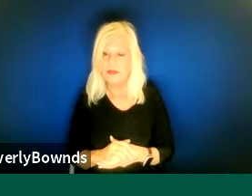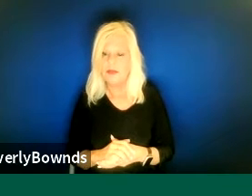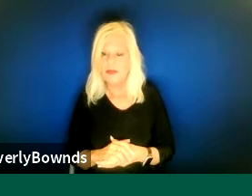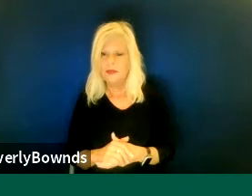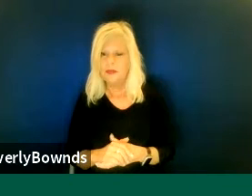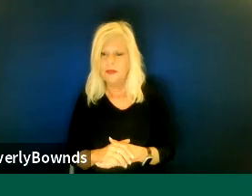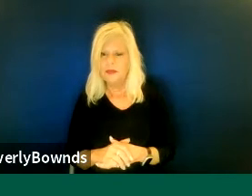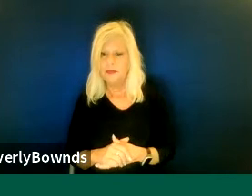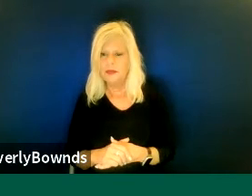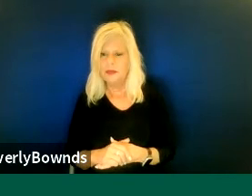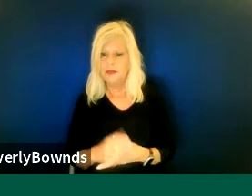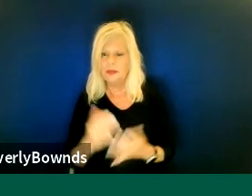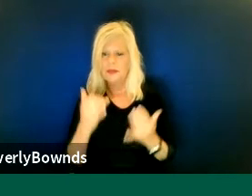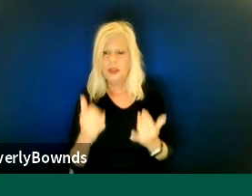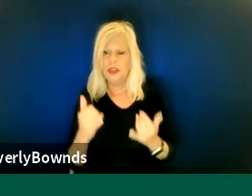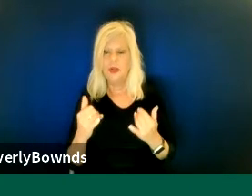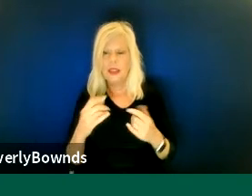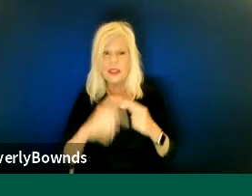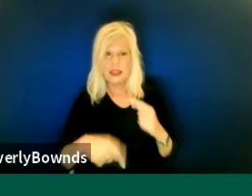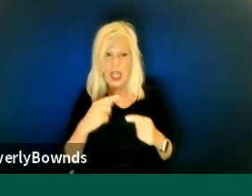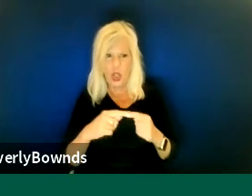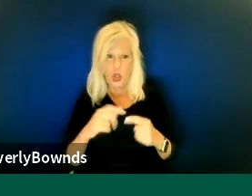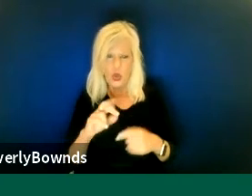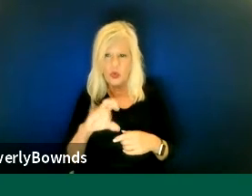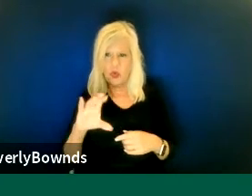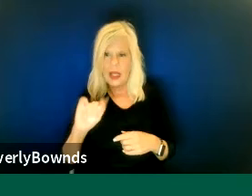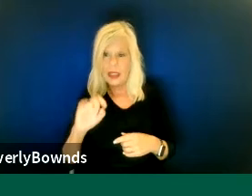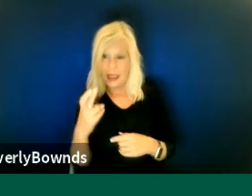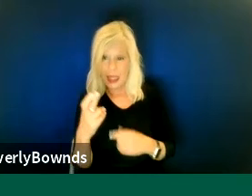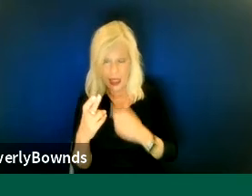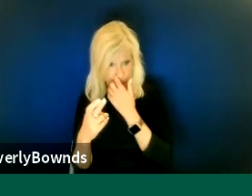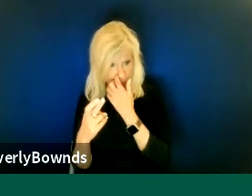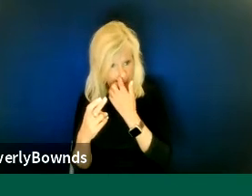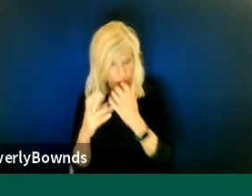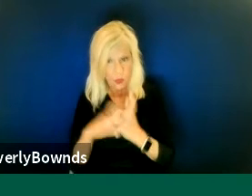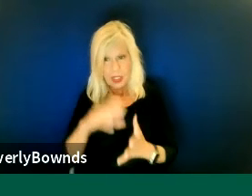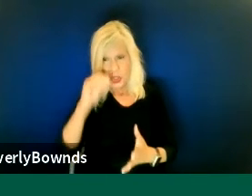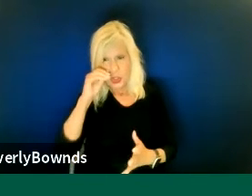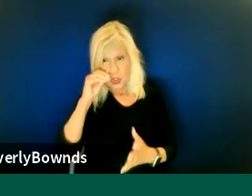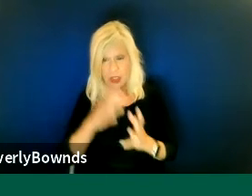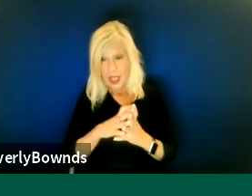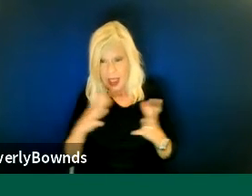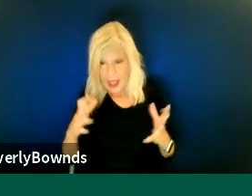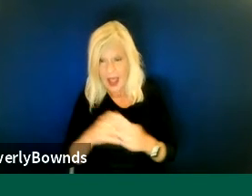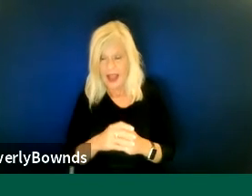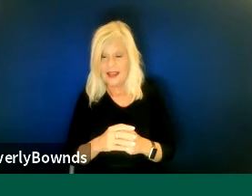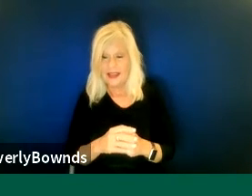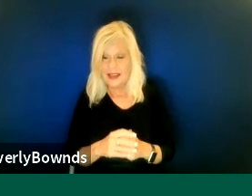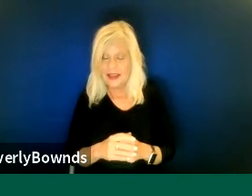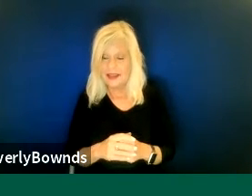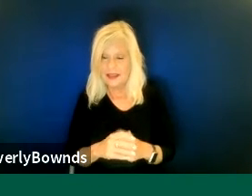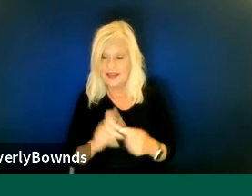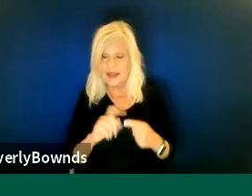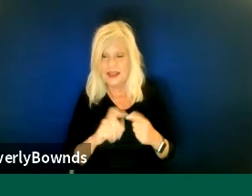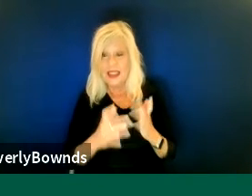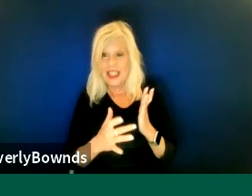So in the current cycle of RECTech, there were like a lot of things learned. Like number one, as I said, like the